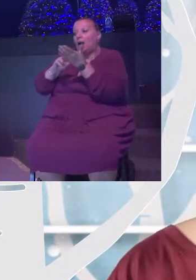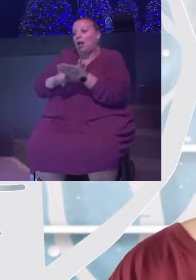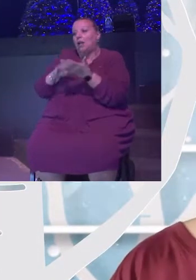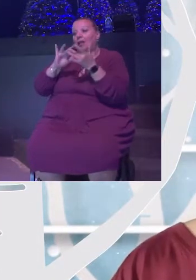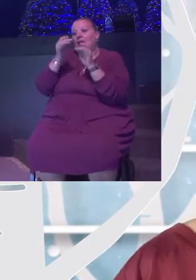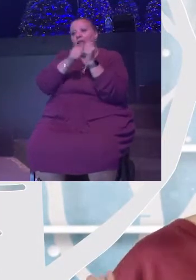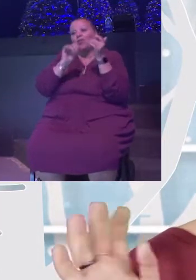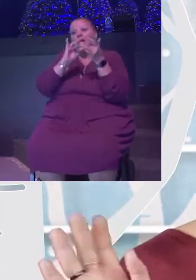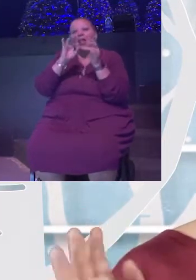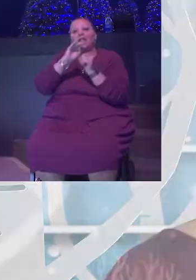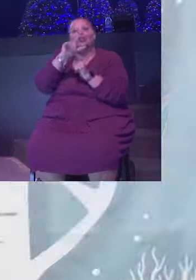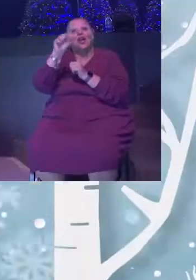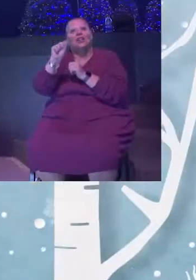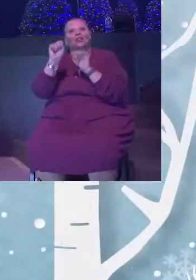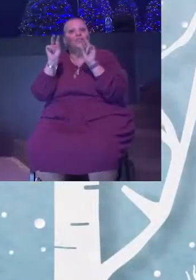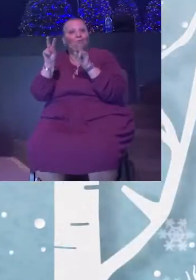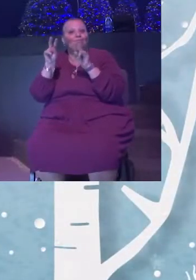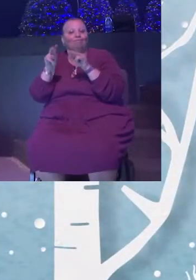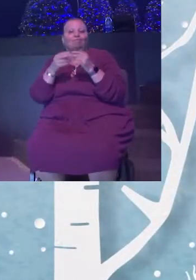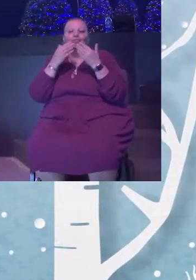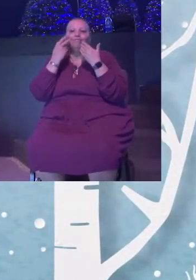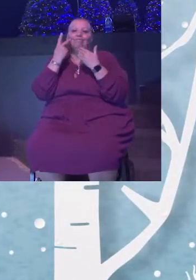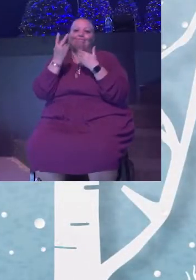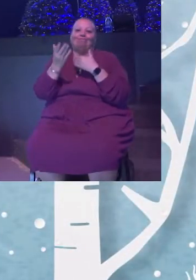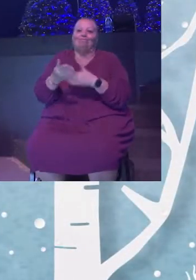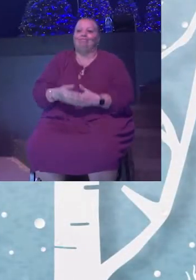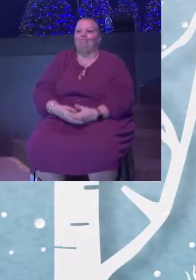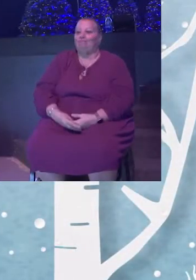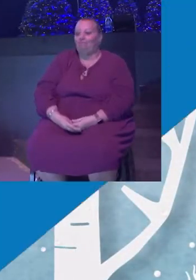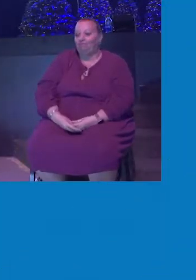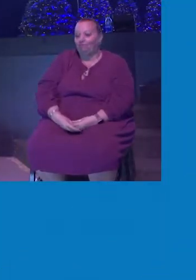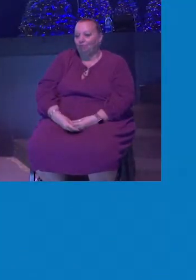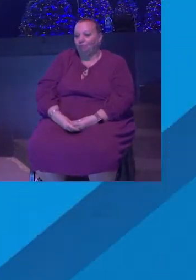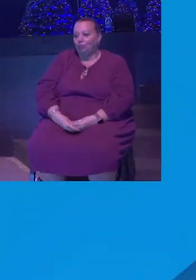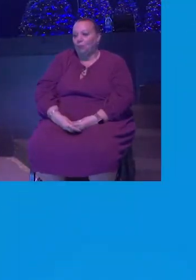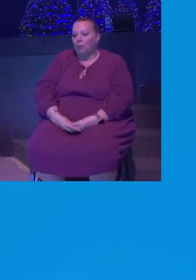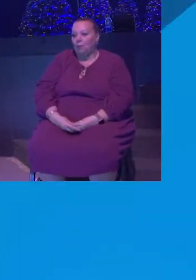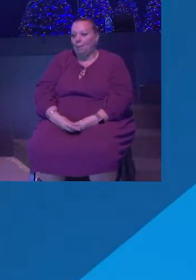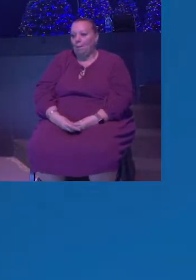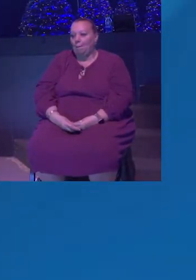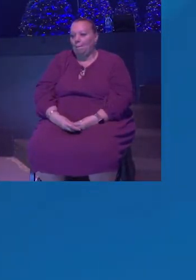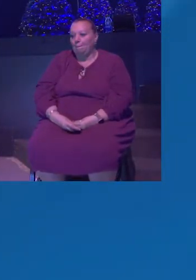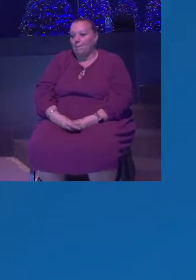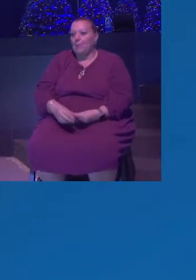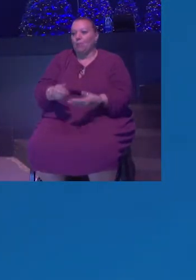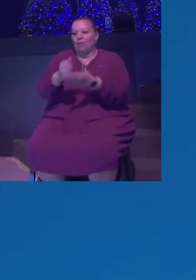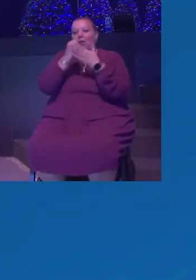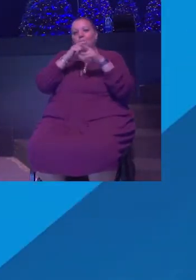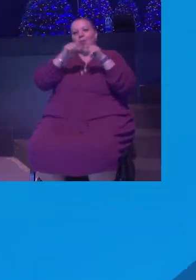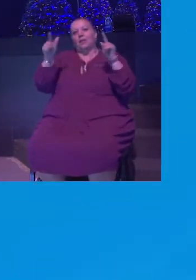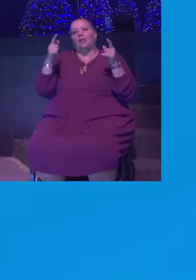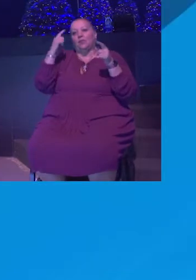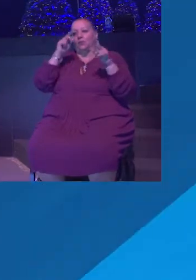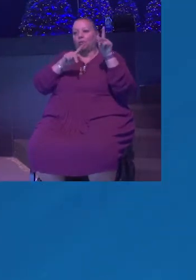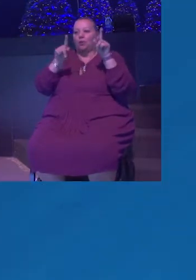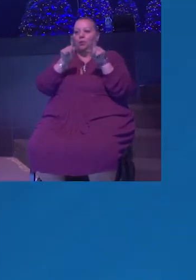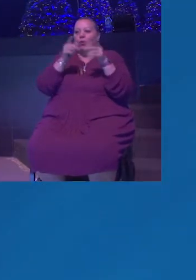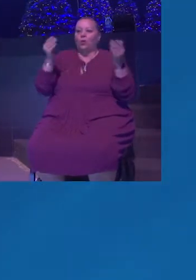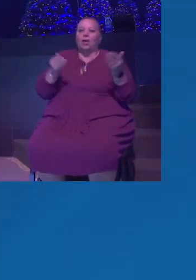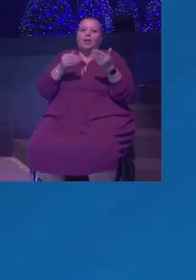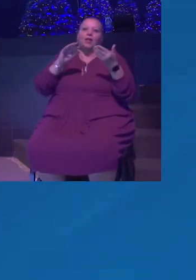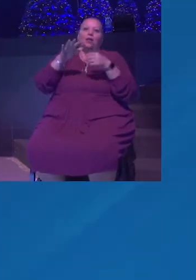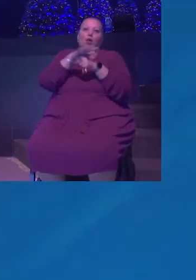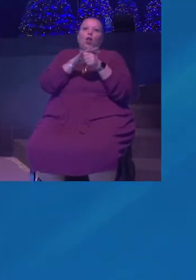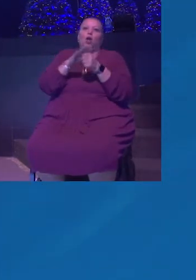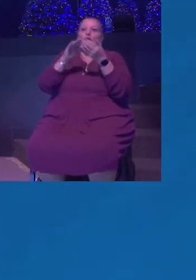of our online channels. See you there! Help us make a difference for those right here in our local